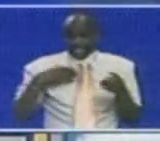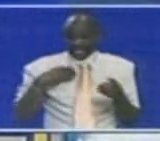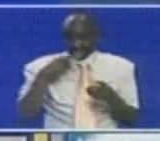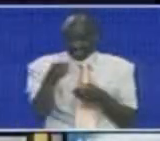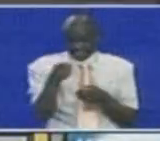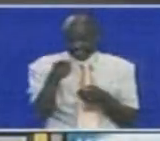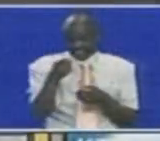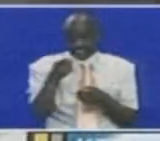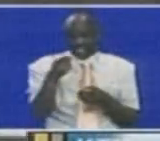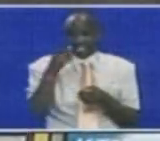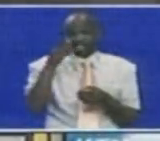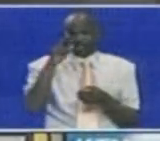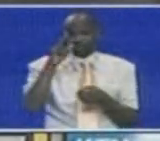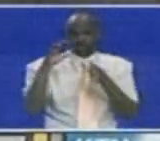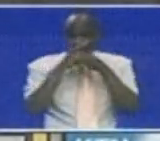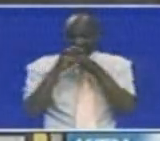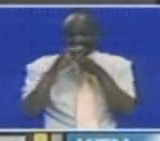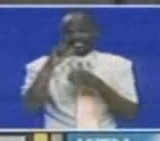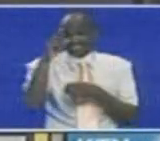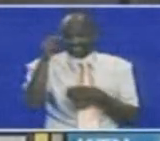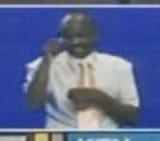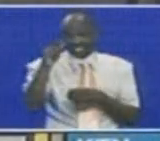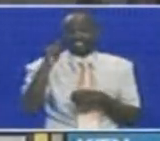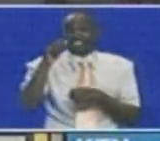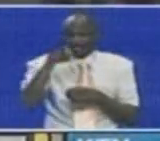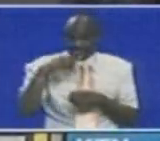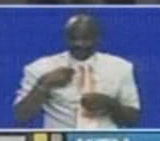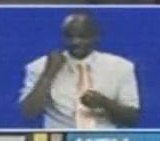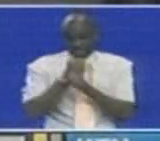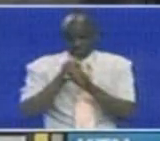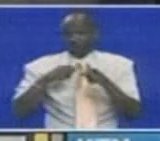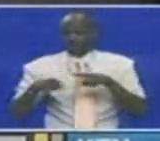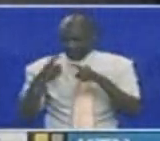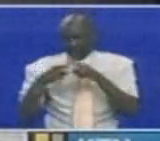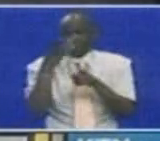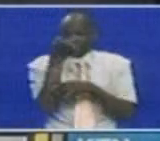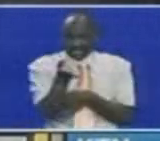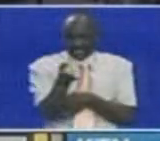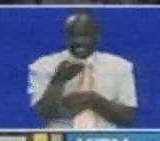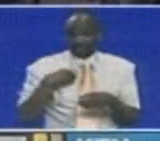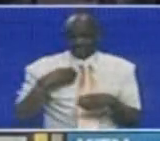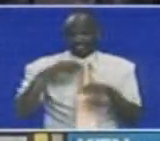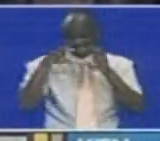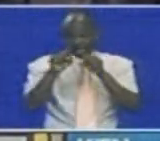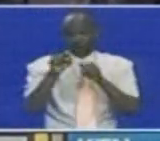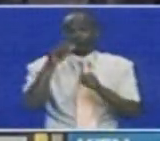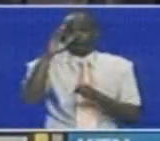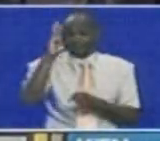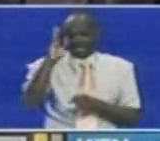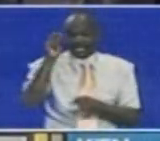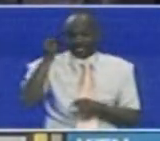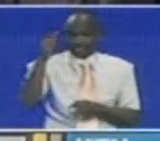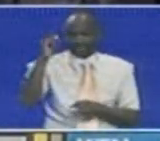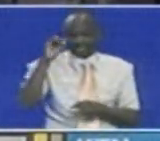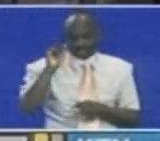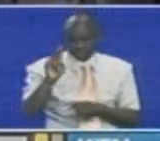state, that's where have rebels have violated the cessation of hostilities, and they attacked the town of Bantu. And you have